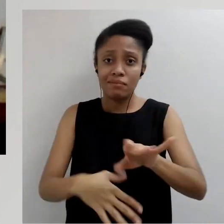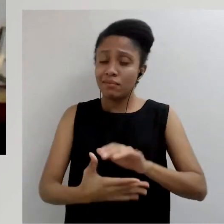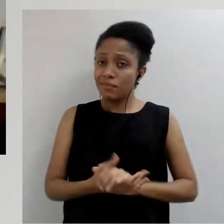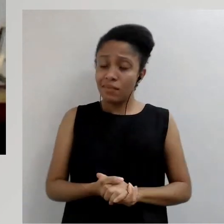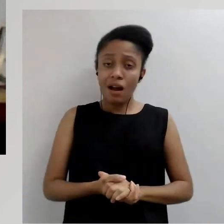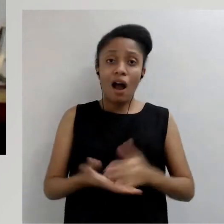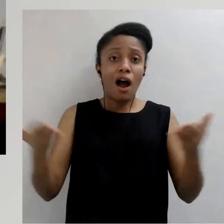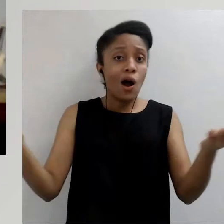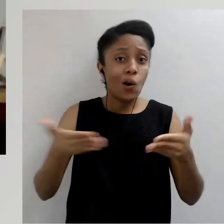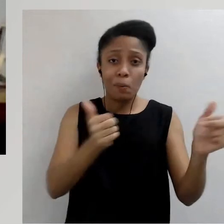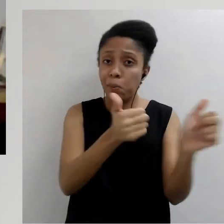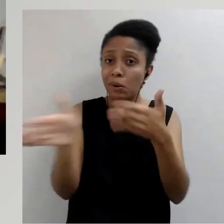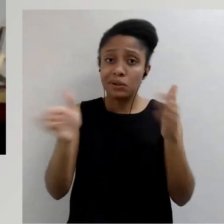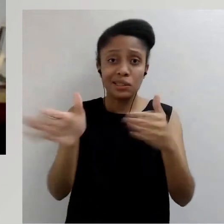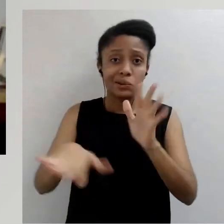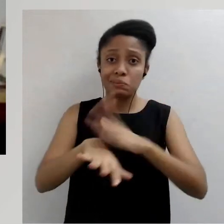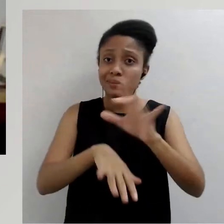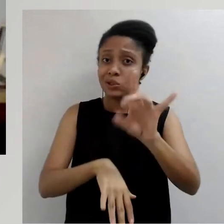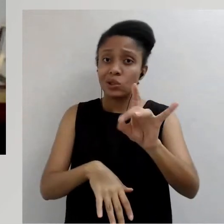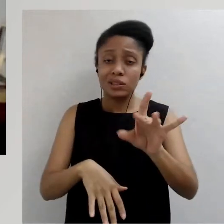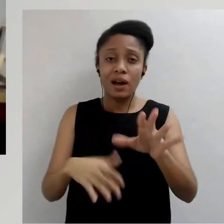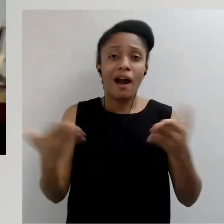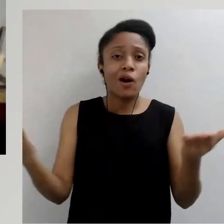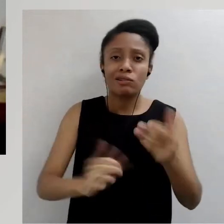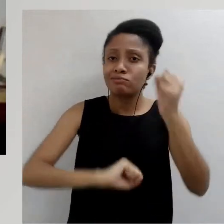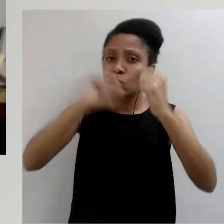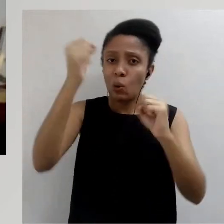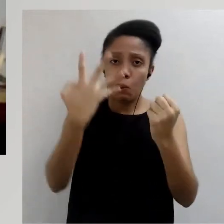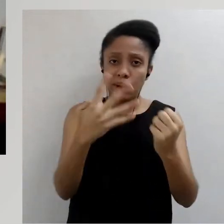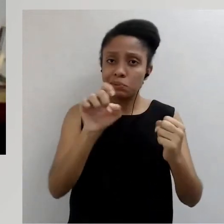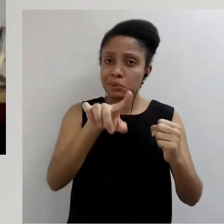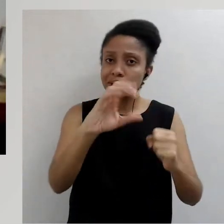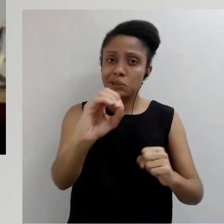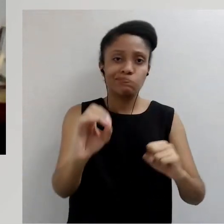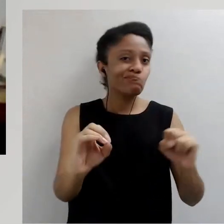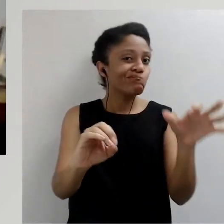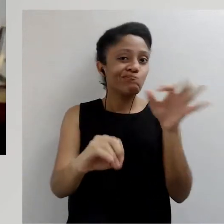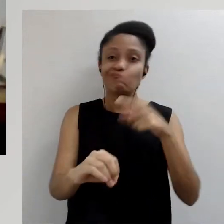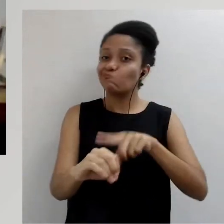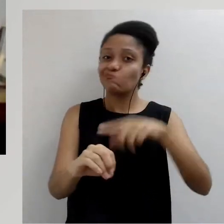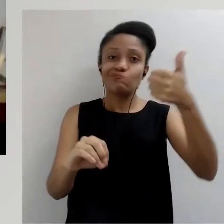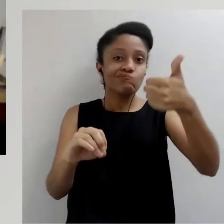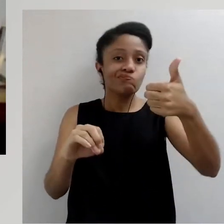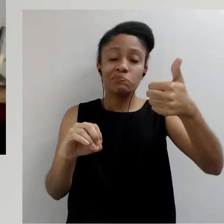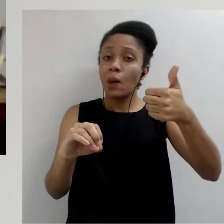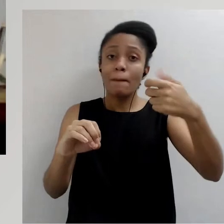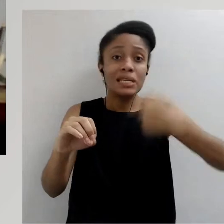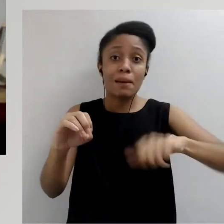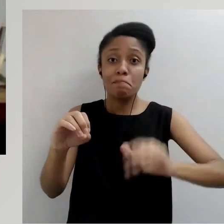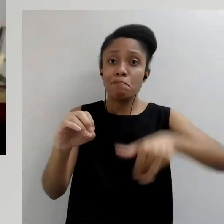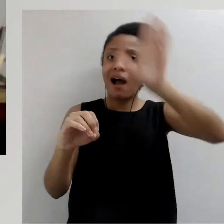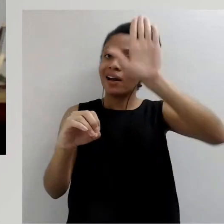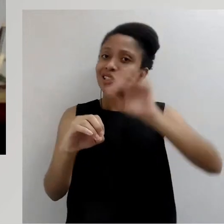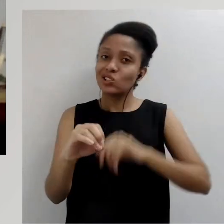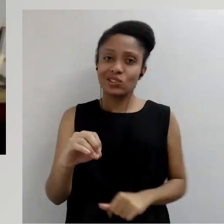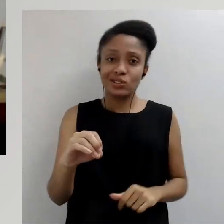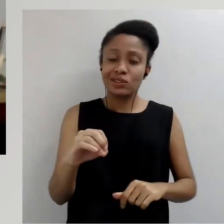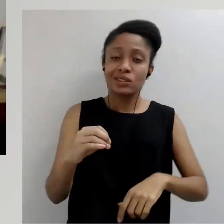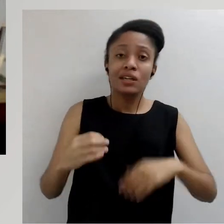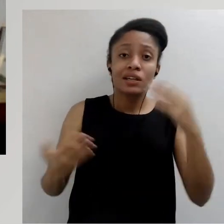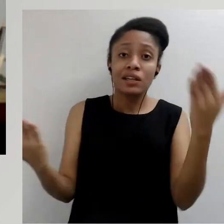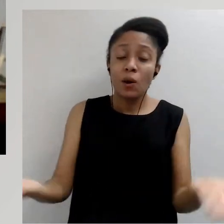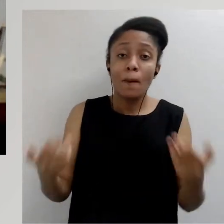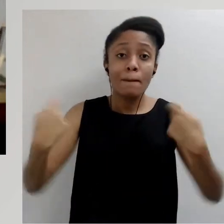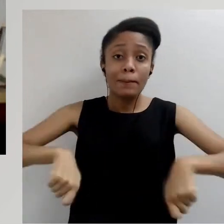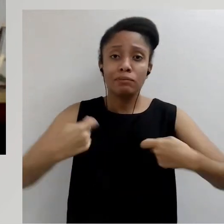automated process. But the 4.0 industry is not enough for our sector. We need to know, we need